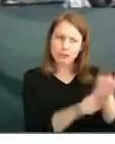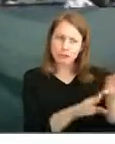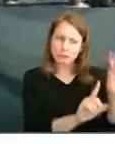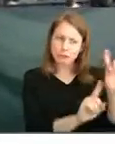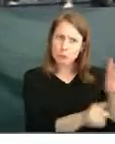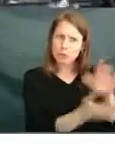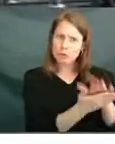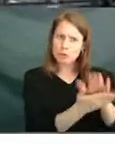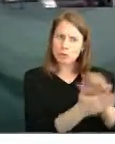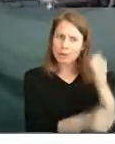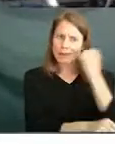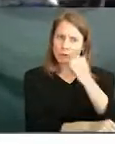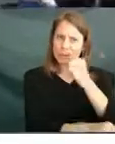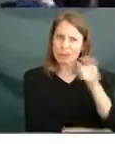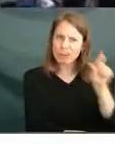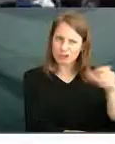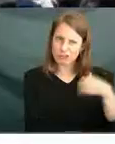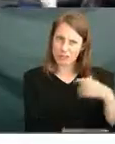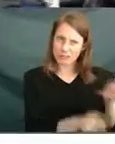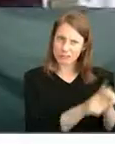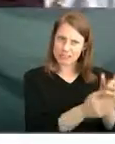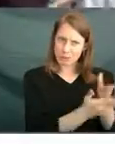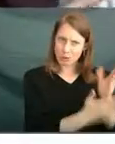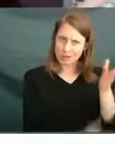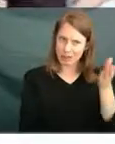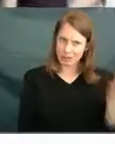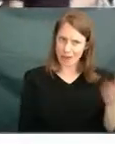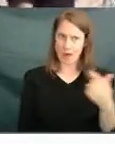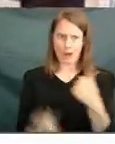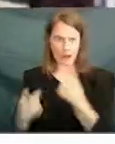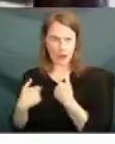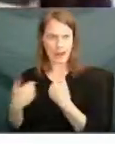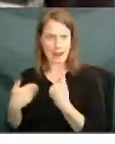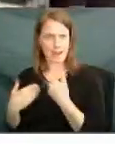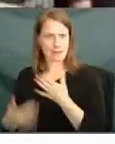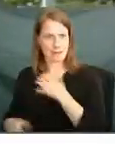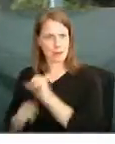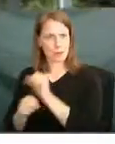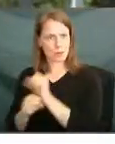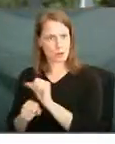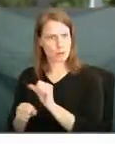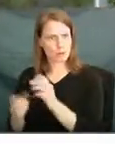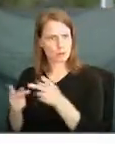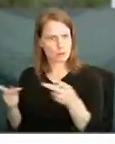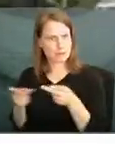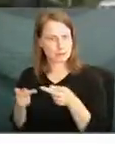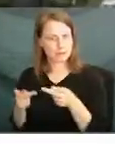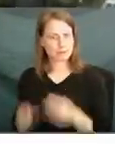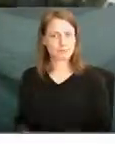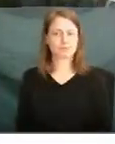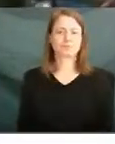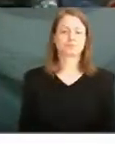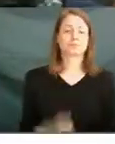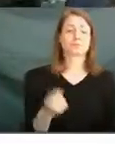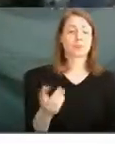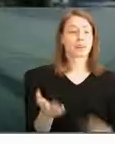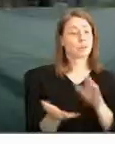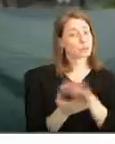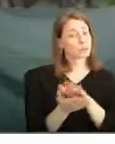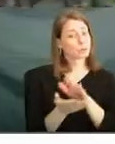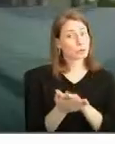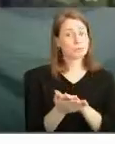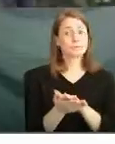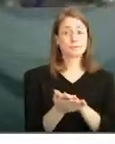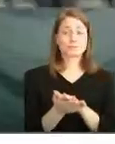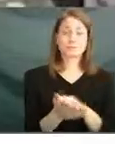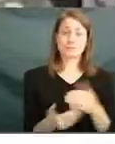in Stavanger has 370 pupils from grades 1 to 10. Following publication of the manifesto, Taino introduced